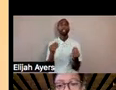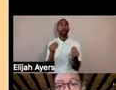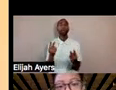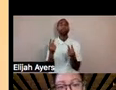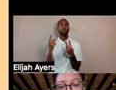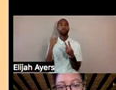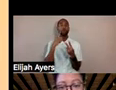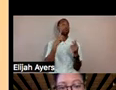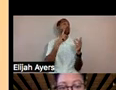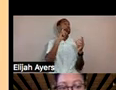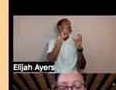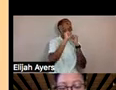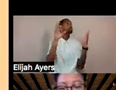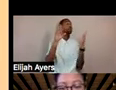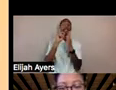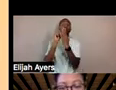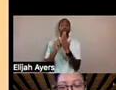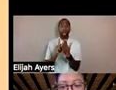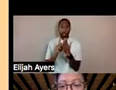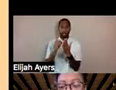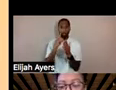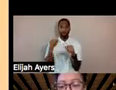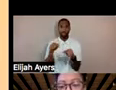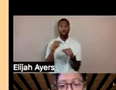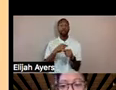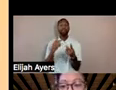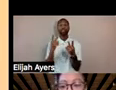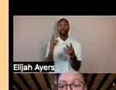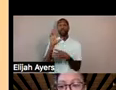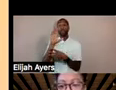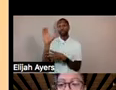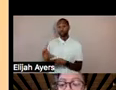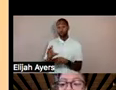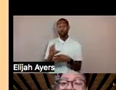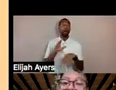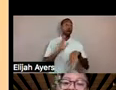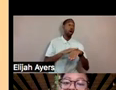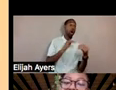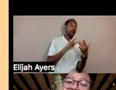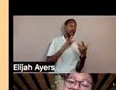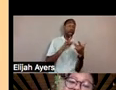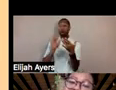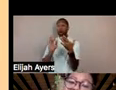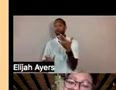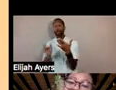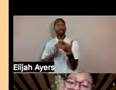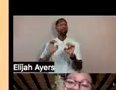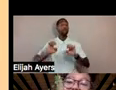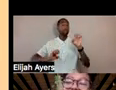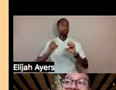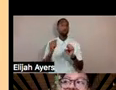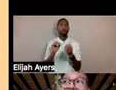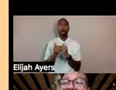and designing liberatory cultures of care. Through virtual gatherings and online offline togetherness, we experiment with